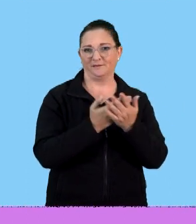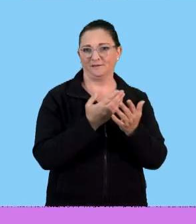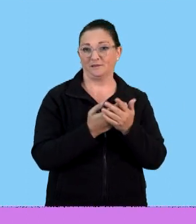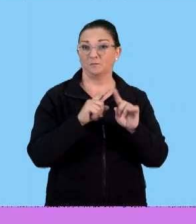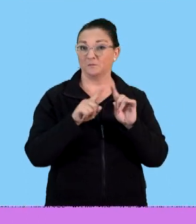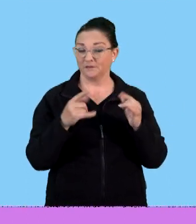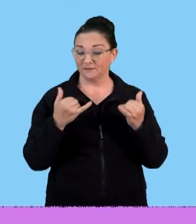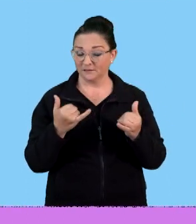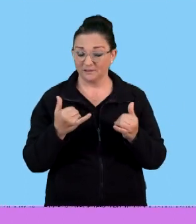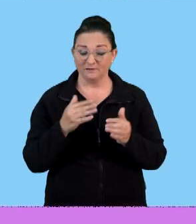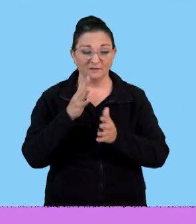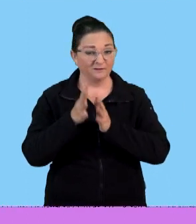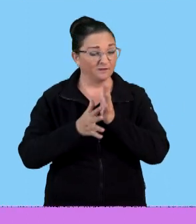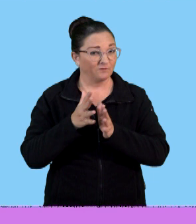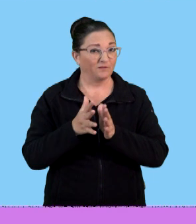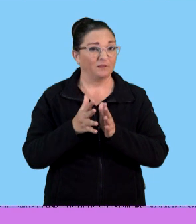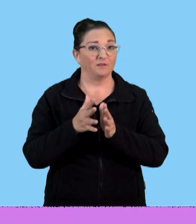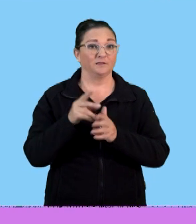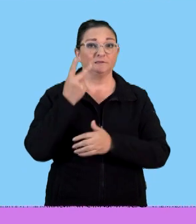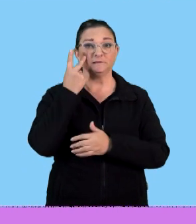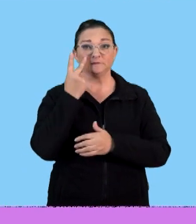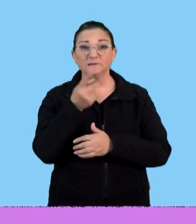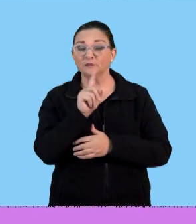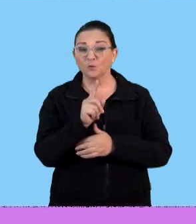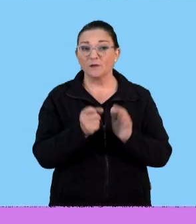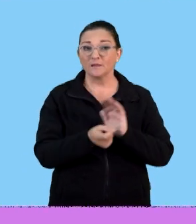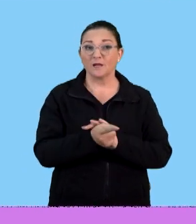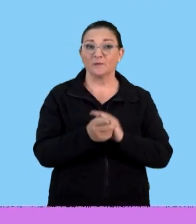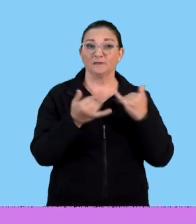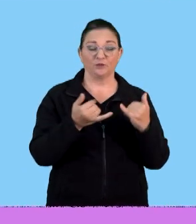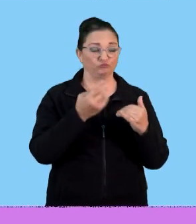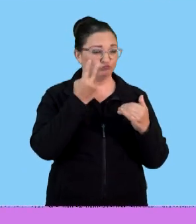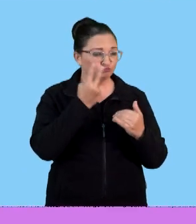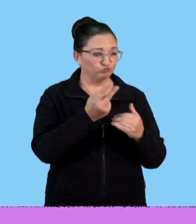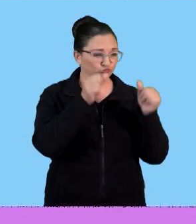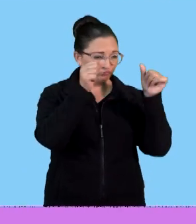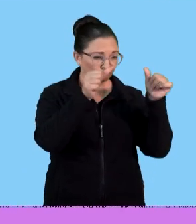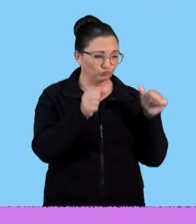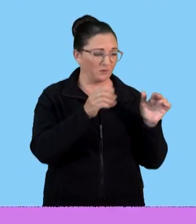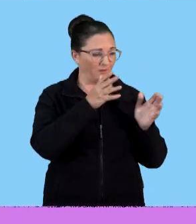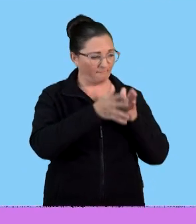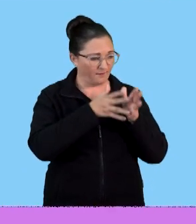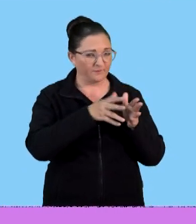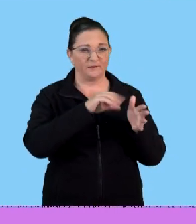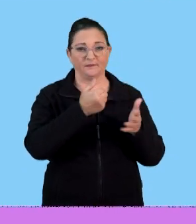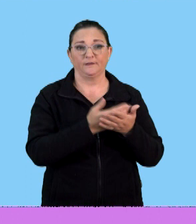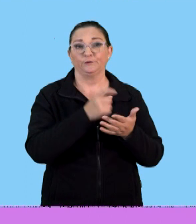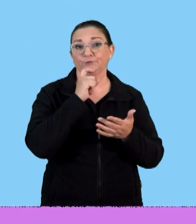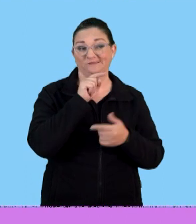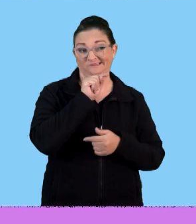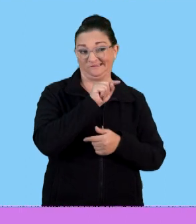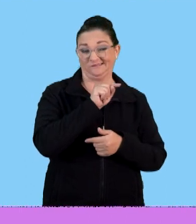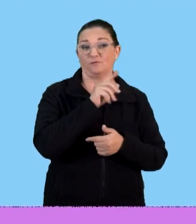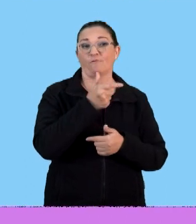says carefully, very important, right? Take time, look at what is happening here. Carefully study the diagram and use it to answer